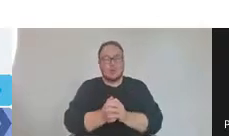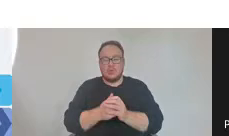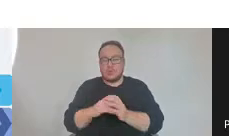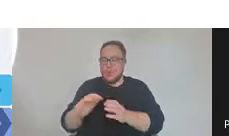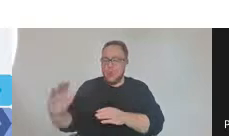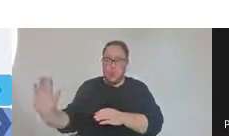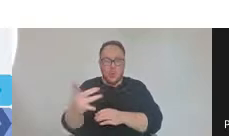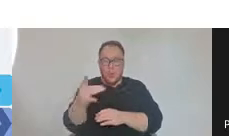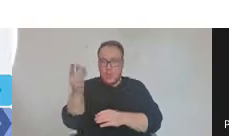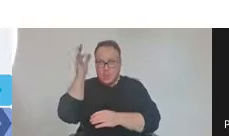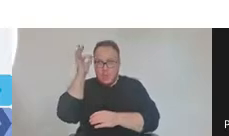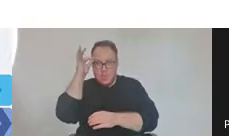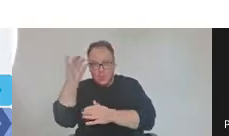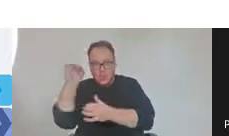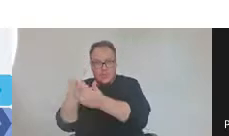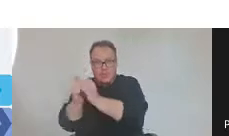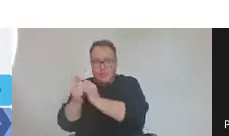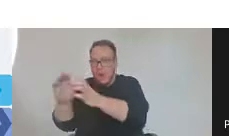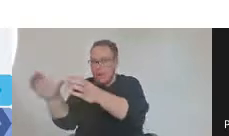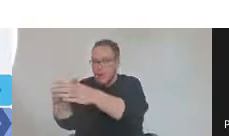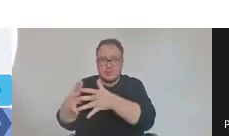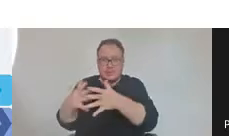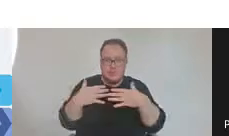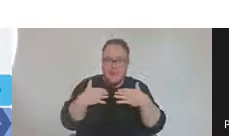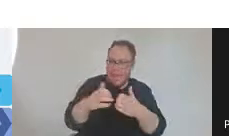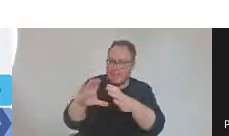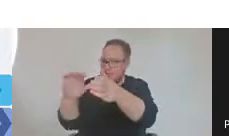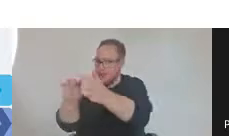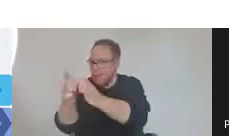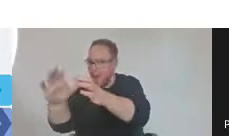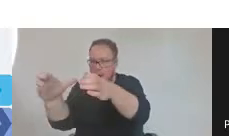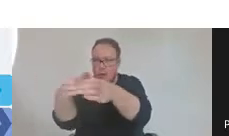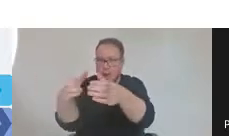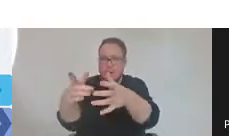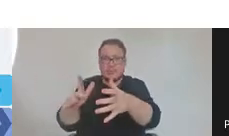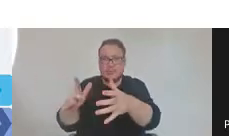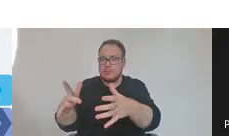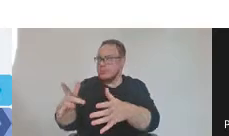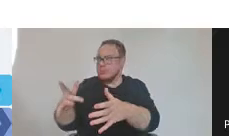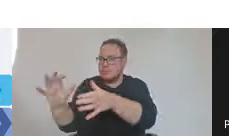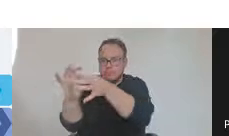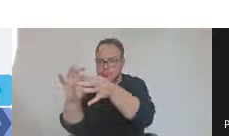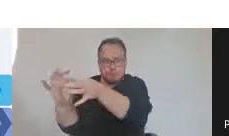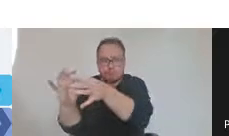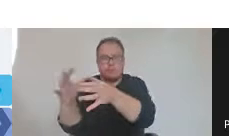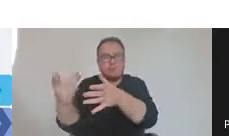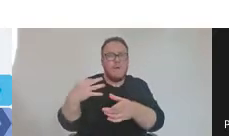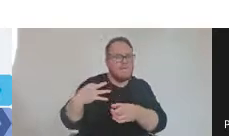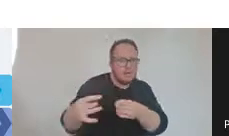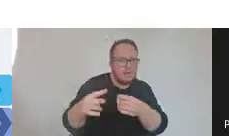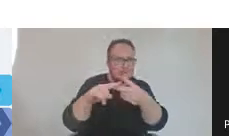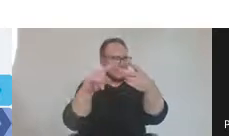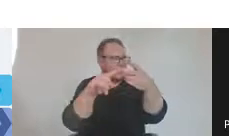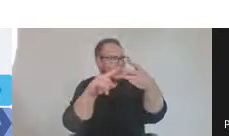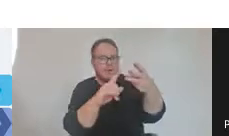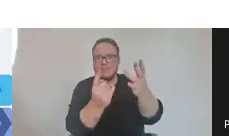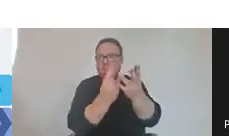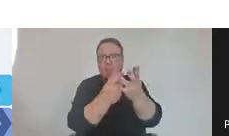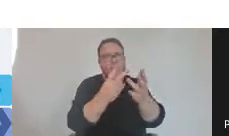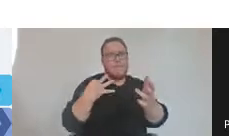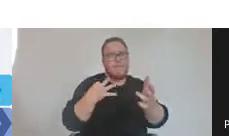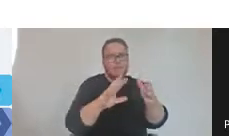local authorities, all of our health partners, a huge range of volunteers, a huge range of voluntary organisations have taken part